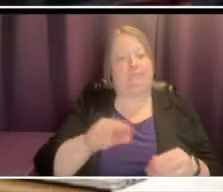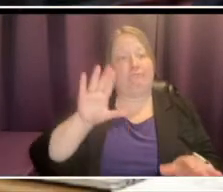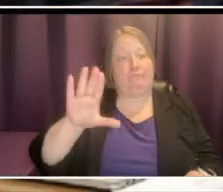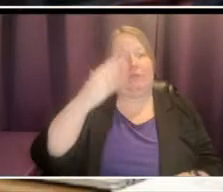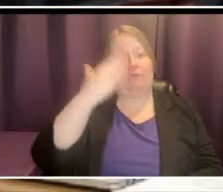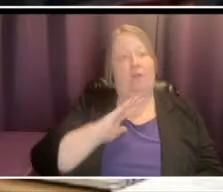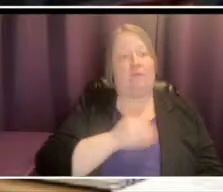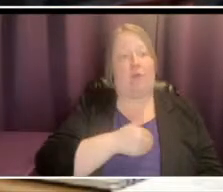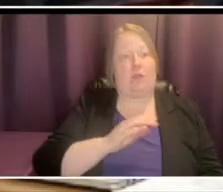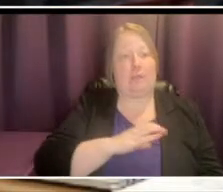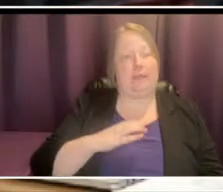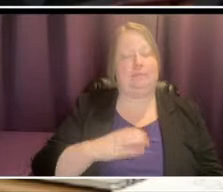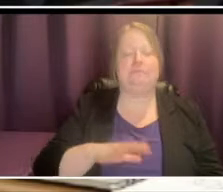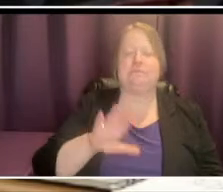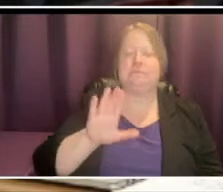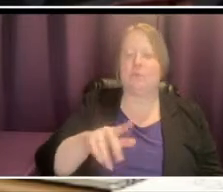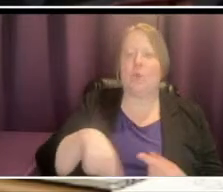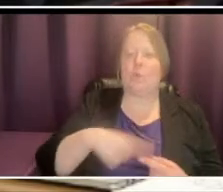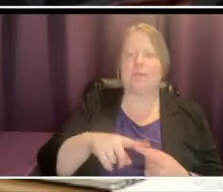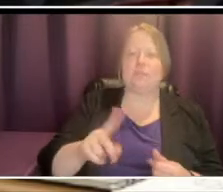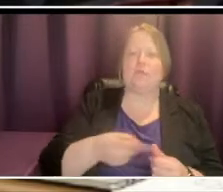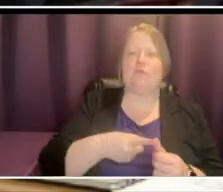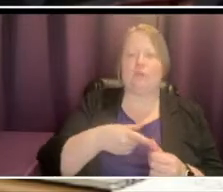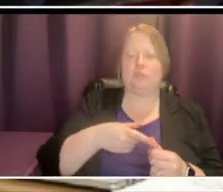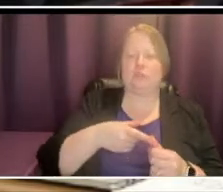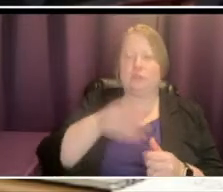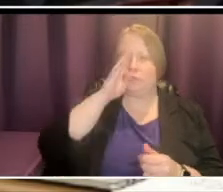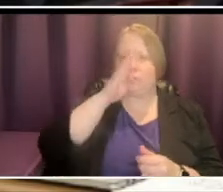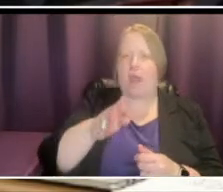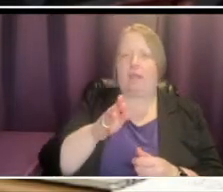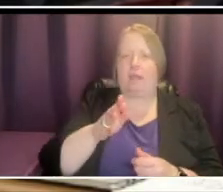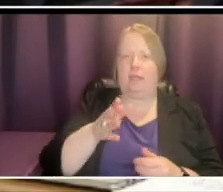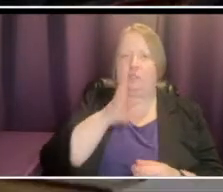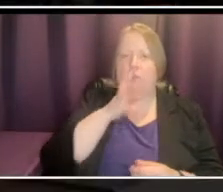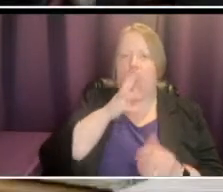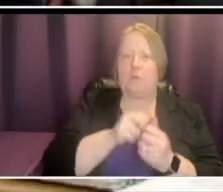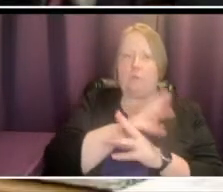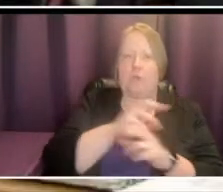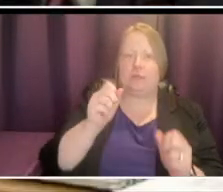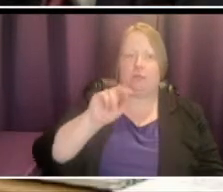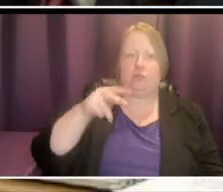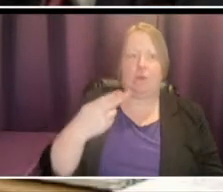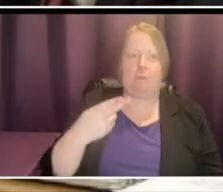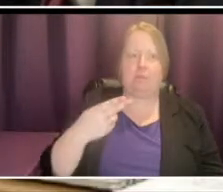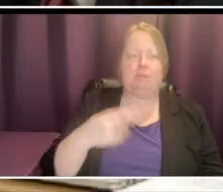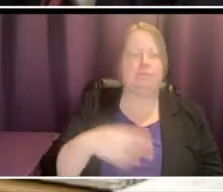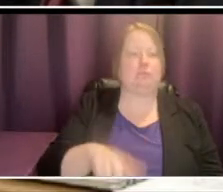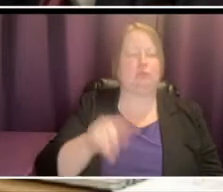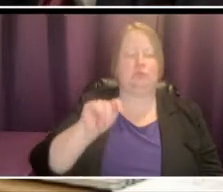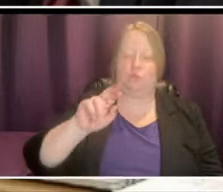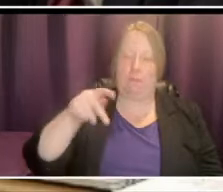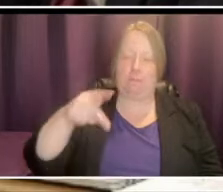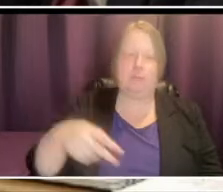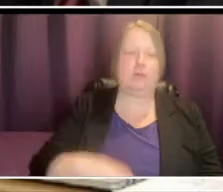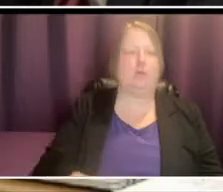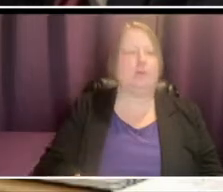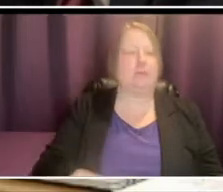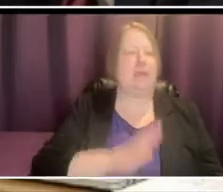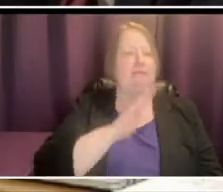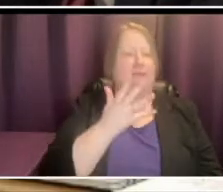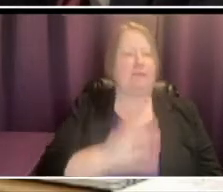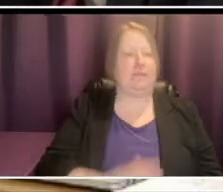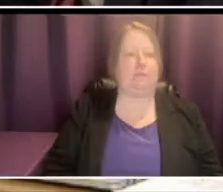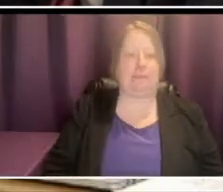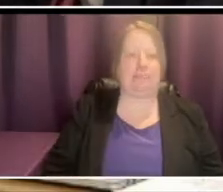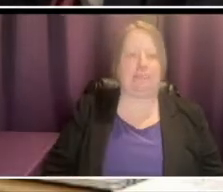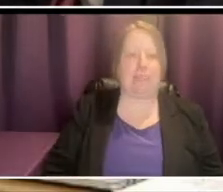Mr. Clark, when did you first talk directly with President Trump? 5th. Mr. Clark, did you discuss with